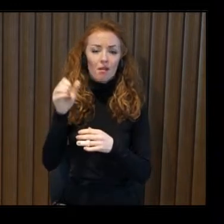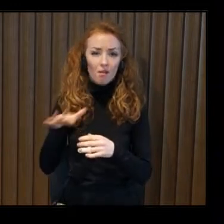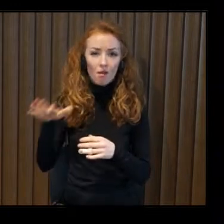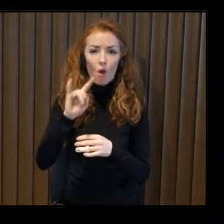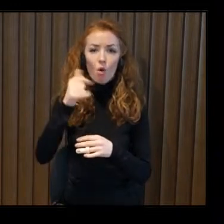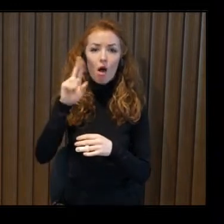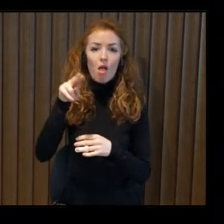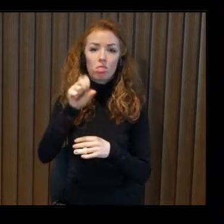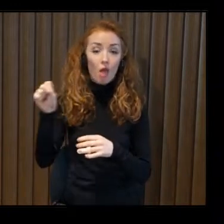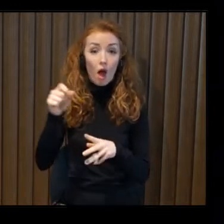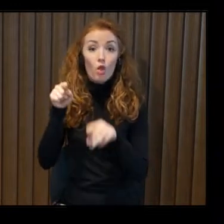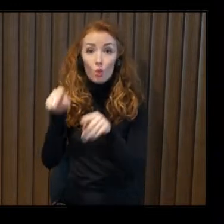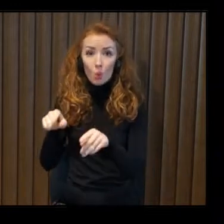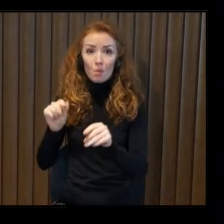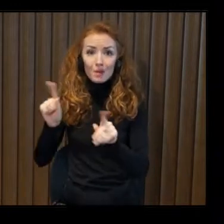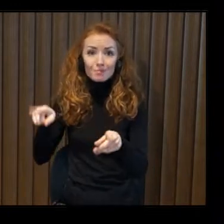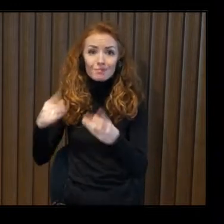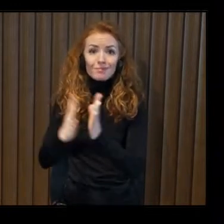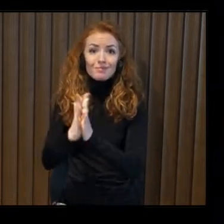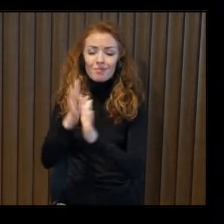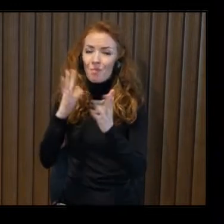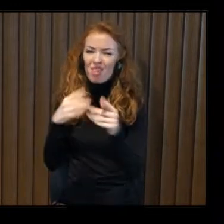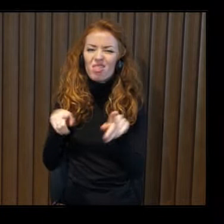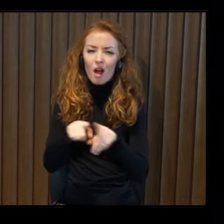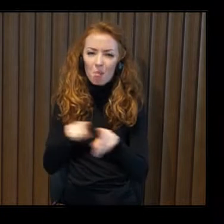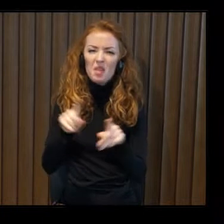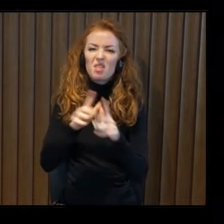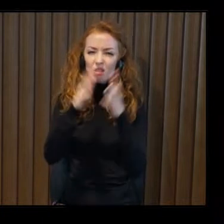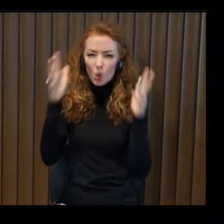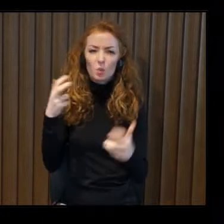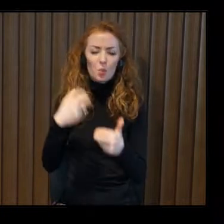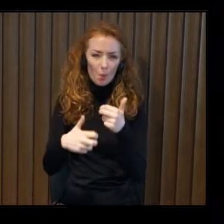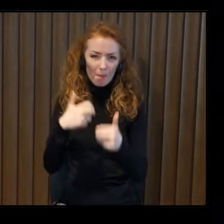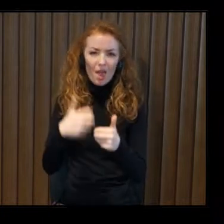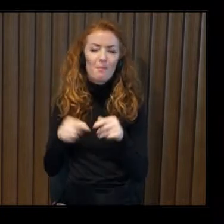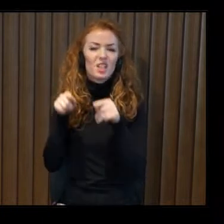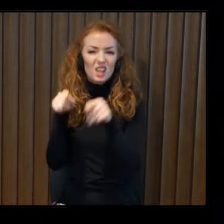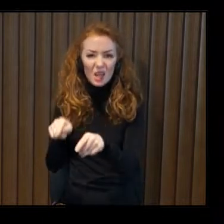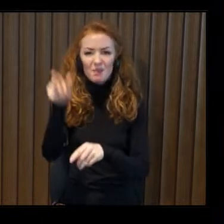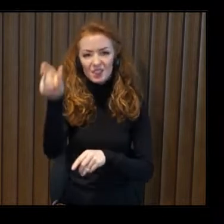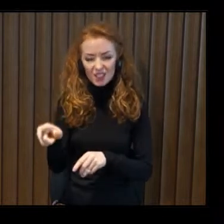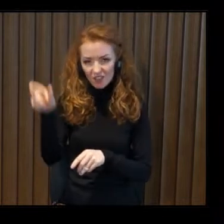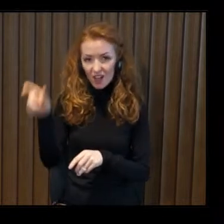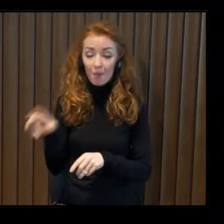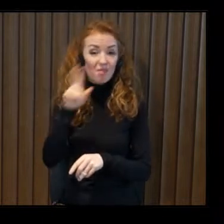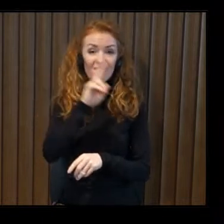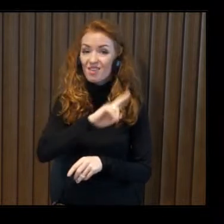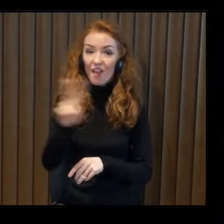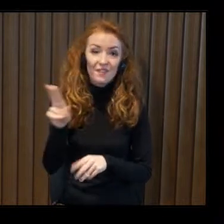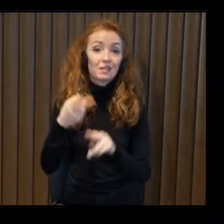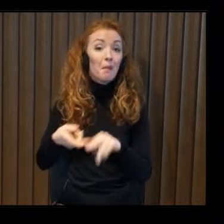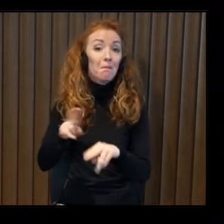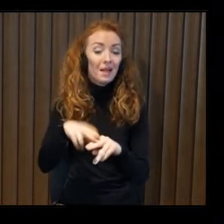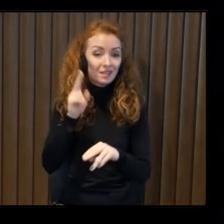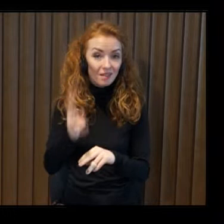I do still see so many challenges that these individuals face, not because of the way things are,